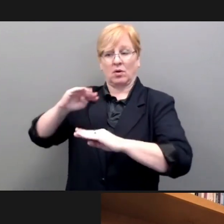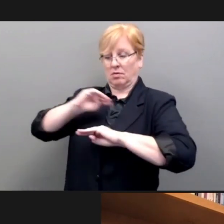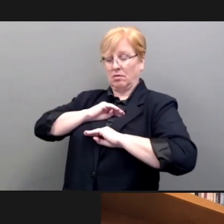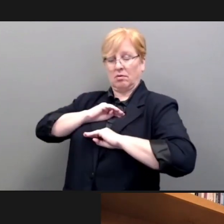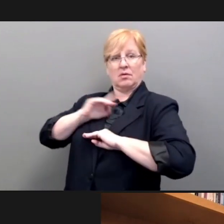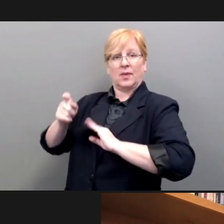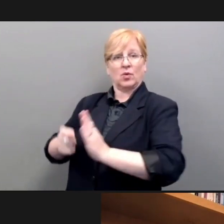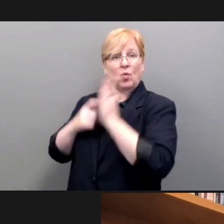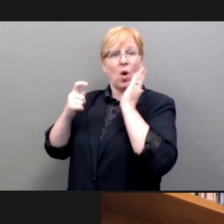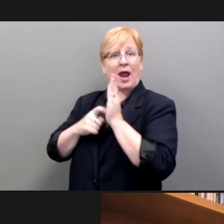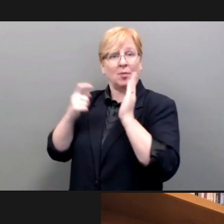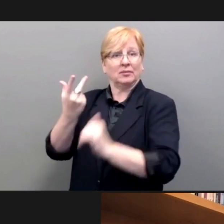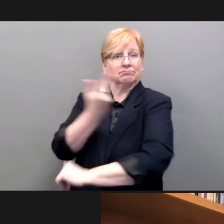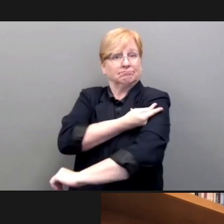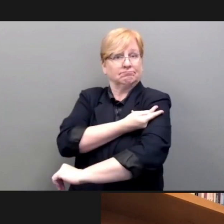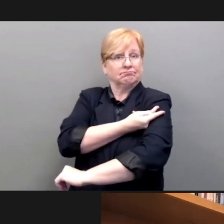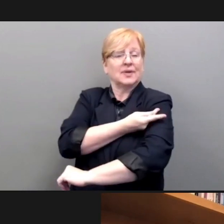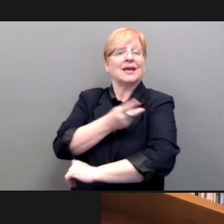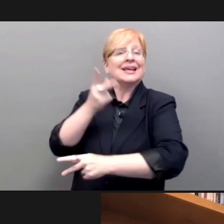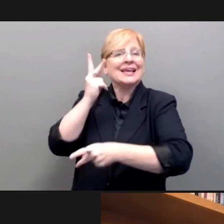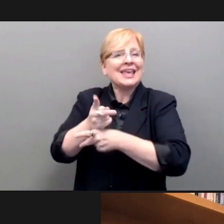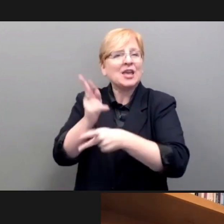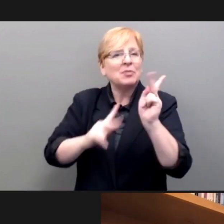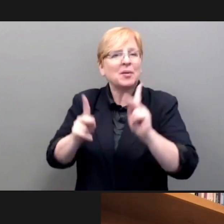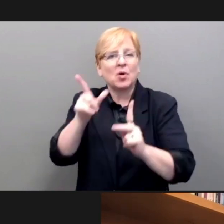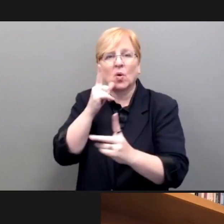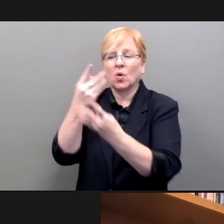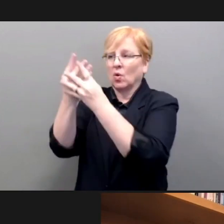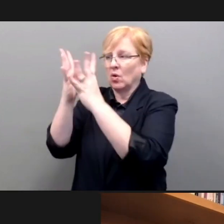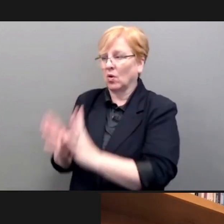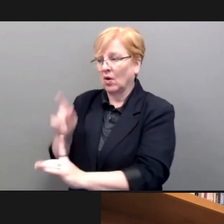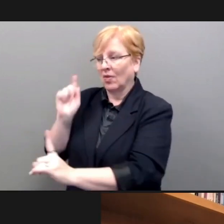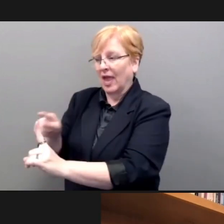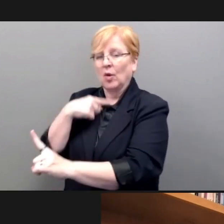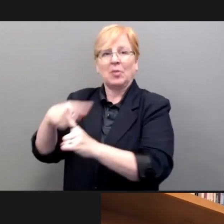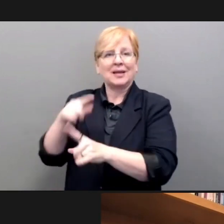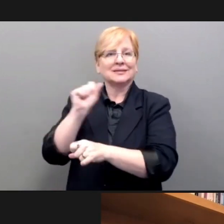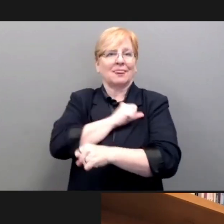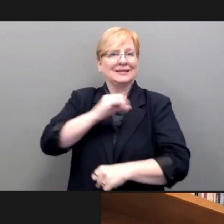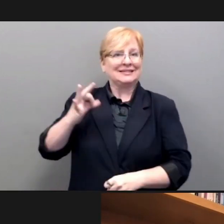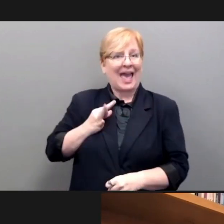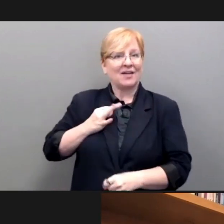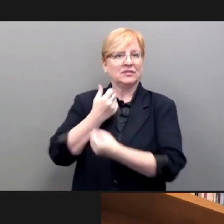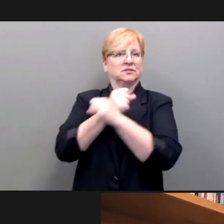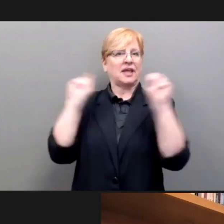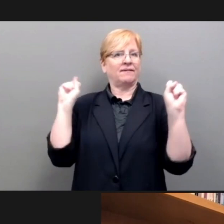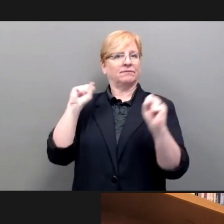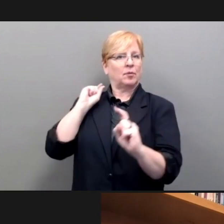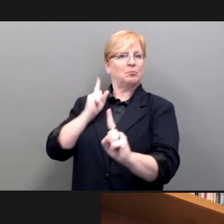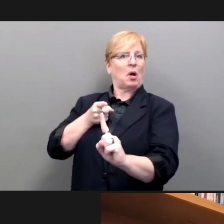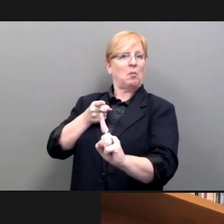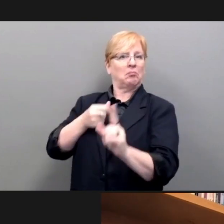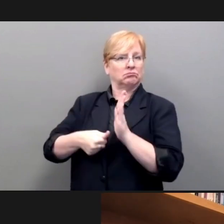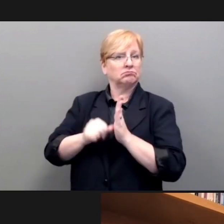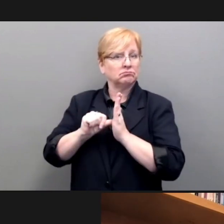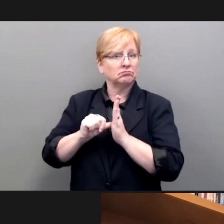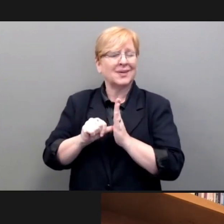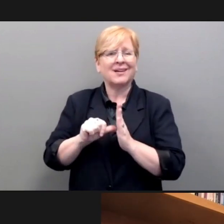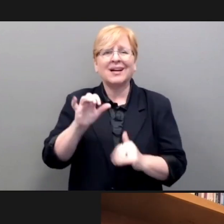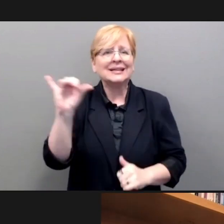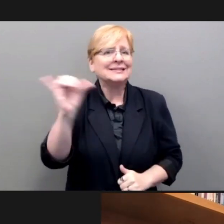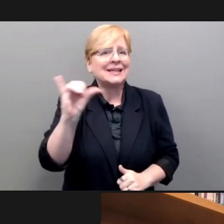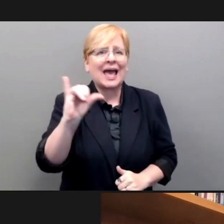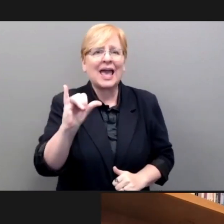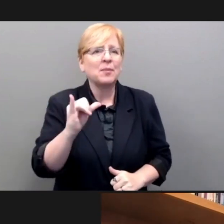for both people who are incarcerated and the individuals who work there. I mean, we have shortages in nurses,